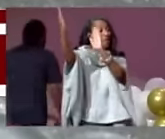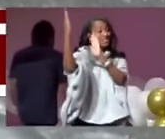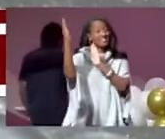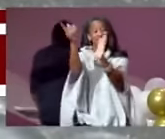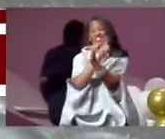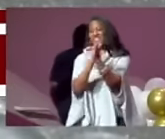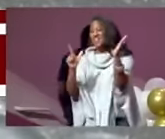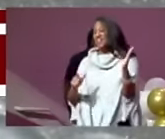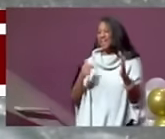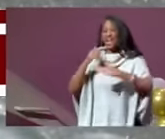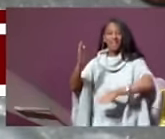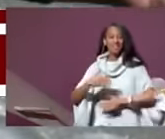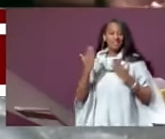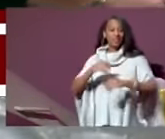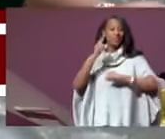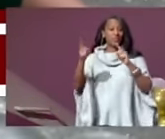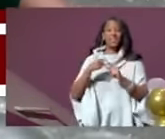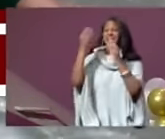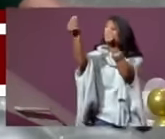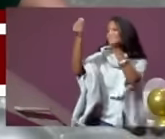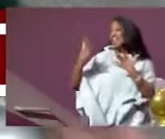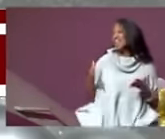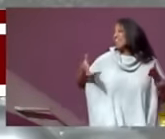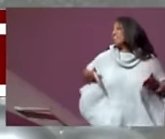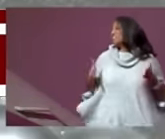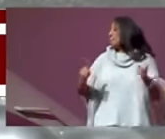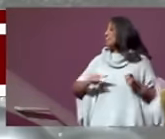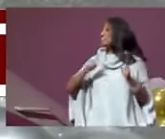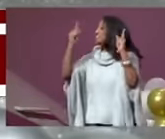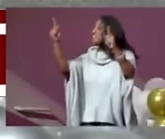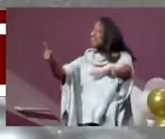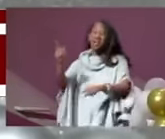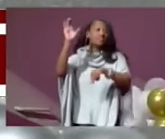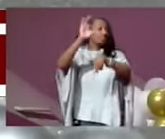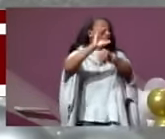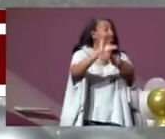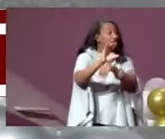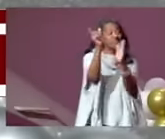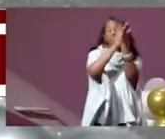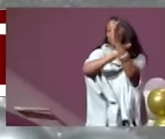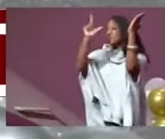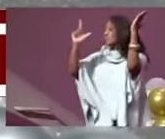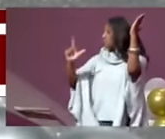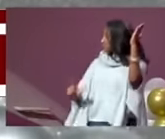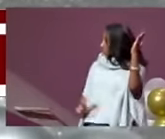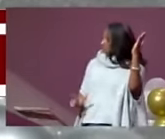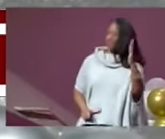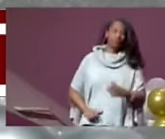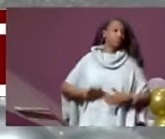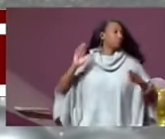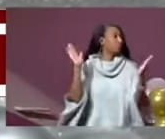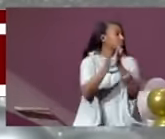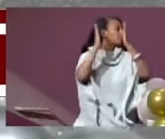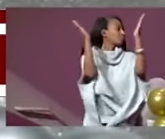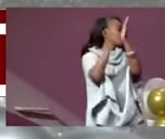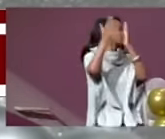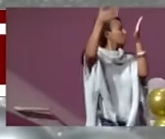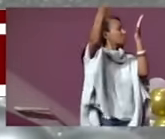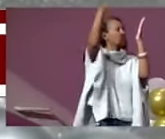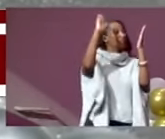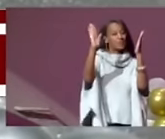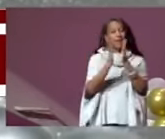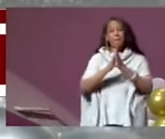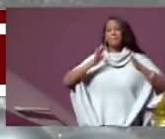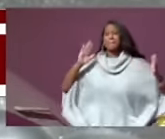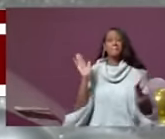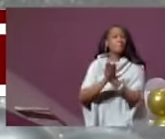Lord. I was glad when they said unto me, let us go into the house of the Lord, giving praise, high